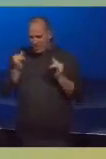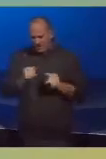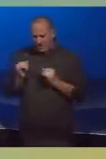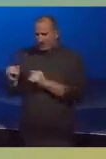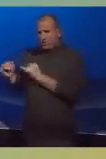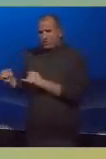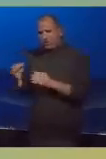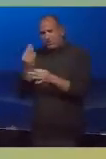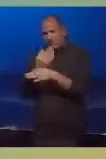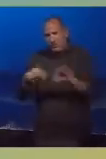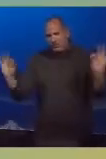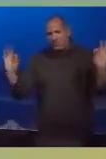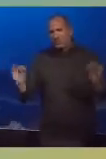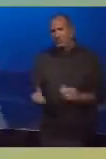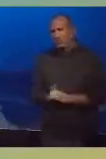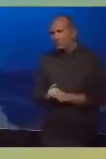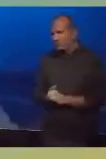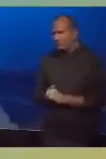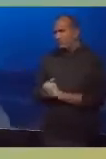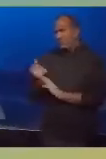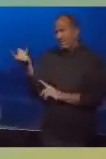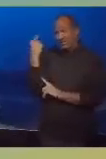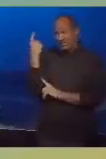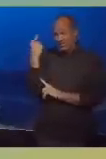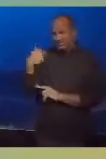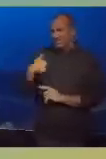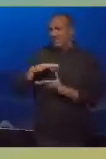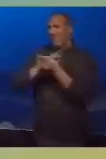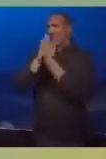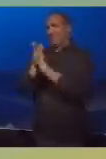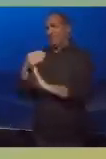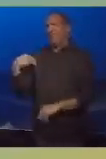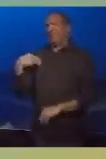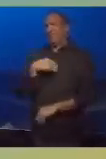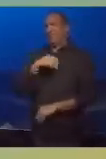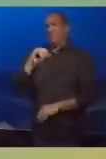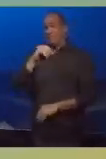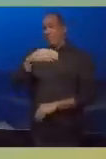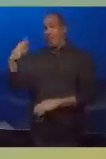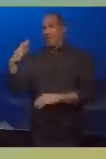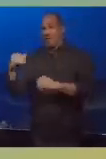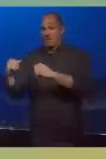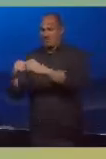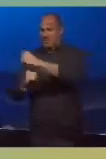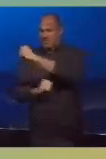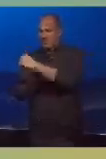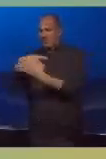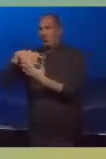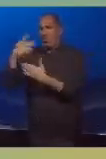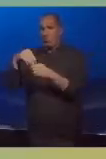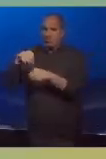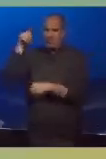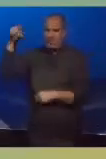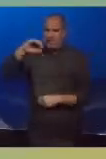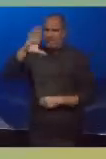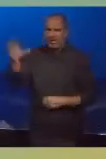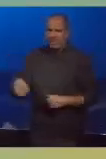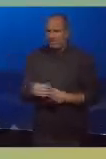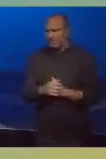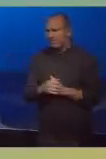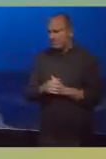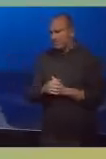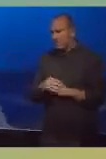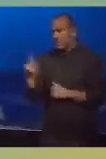freedom. Last year, I became a member of the Obama Foundation program in Africa, where